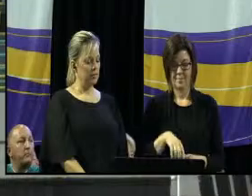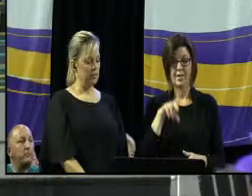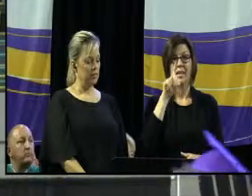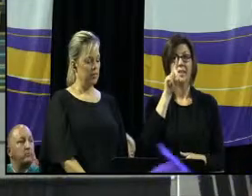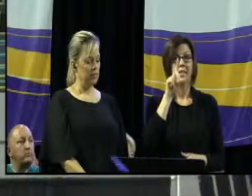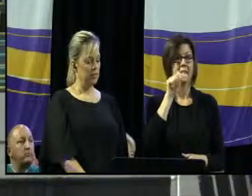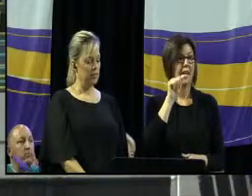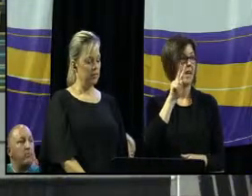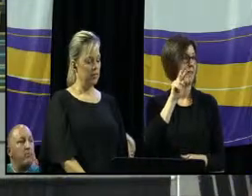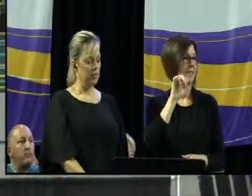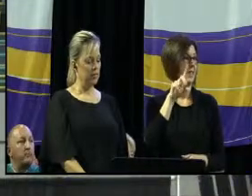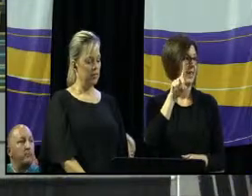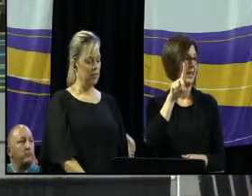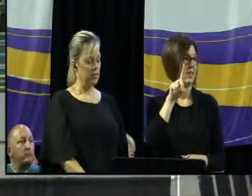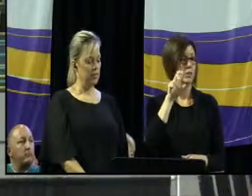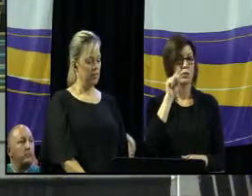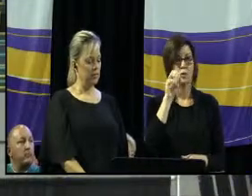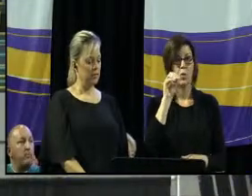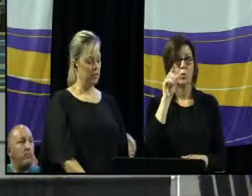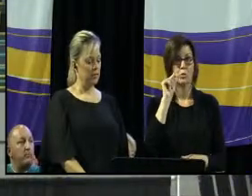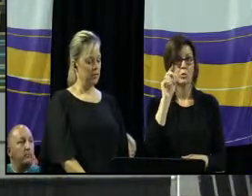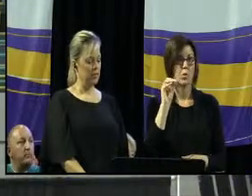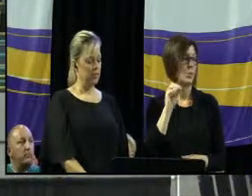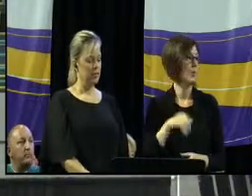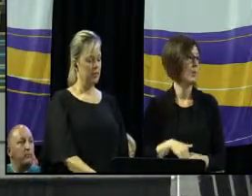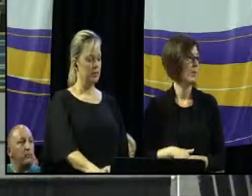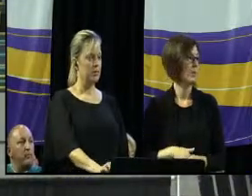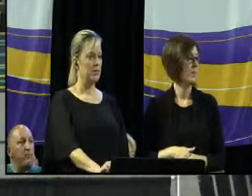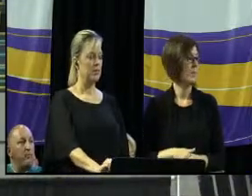David Sarbia Soto.